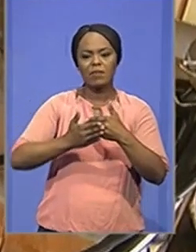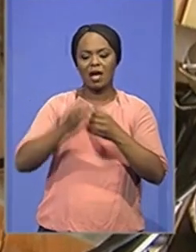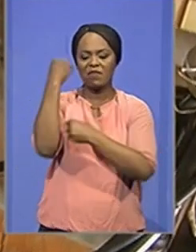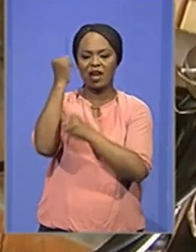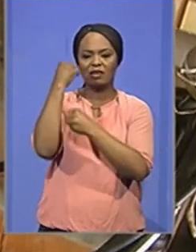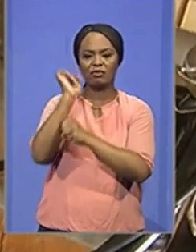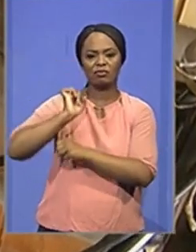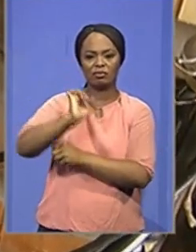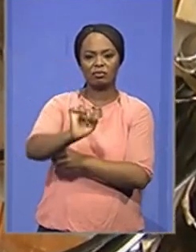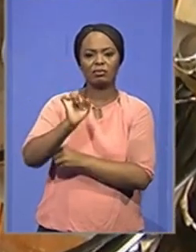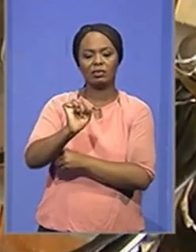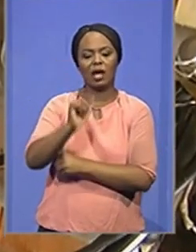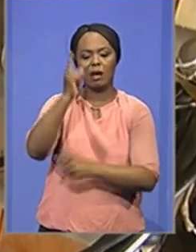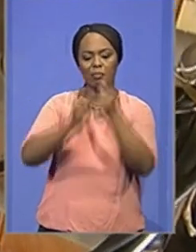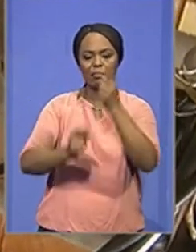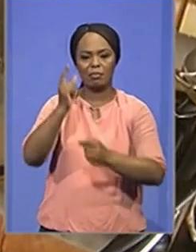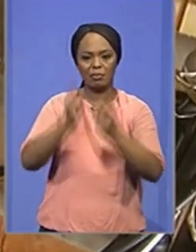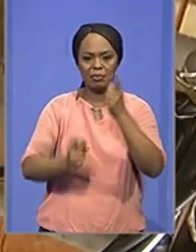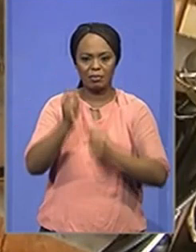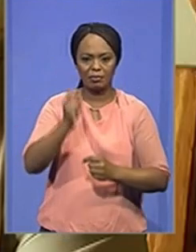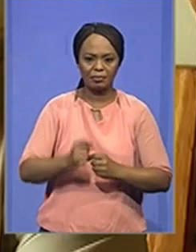mashi. They import lots and lots of